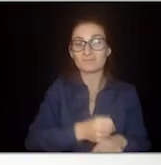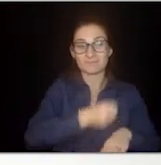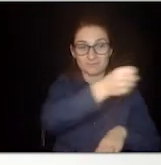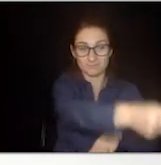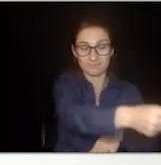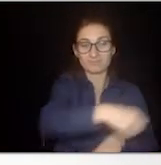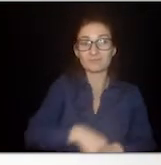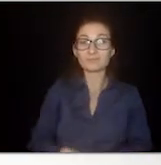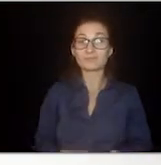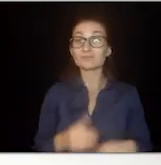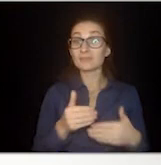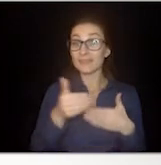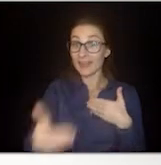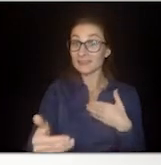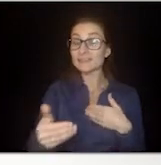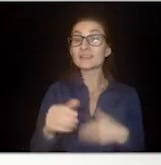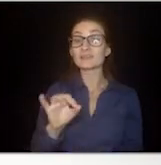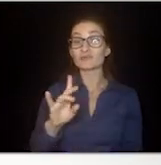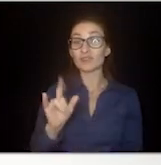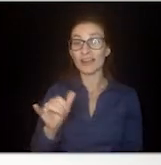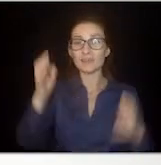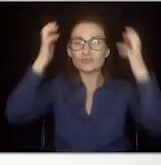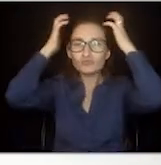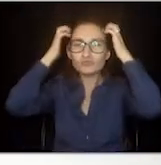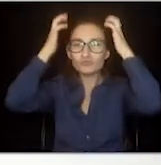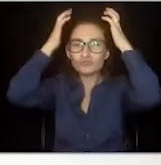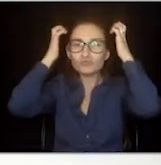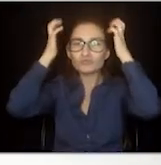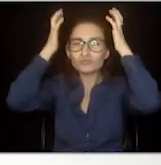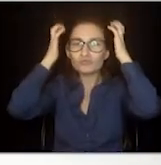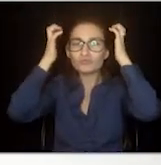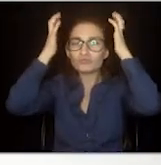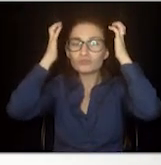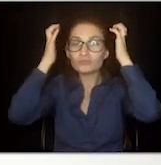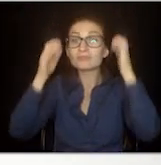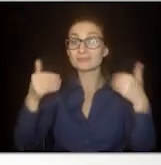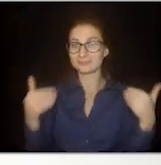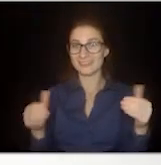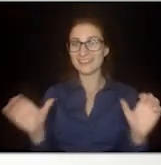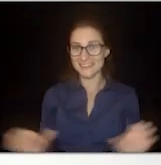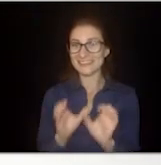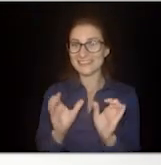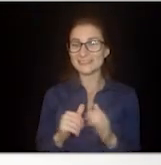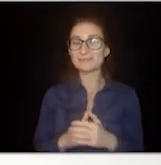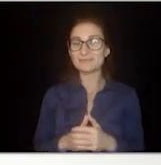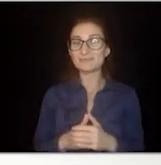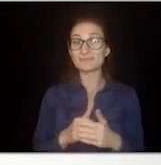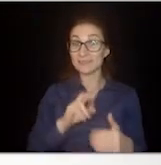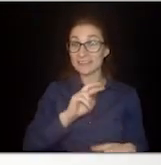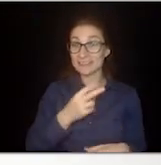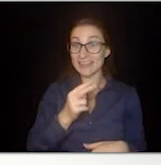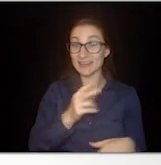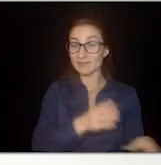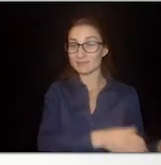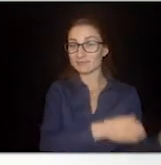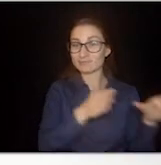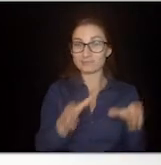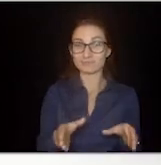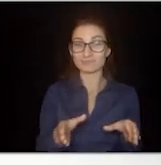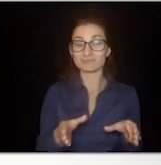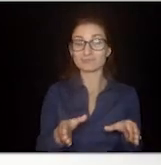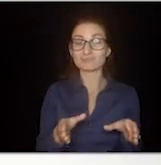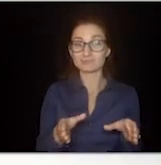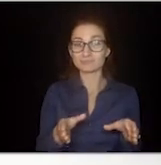Ms. Prey says, Freddie rubs his hair, which he does. Next, Freddie places the mirror in the second